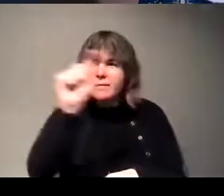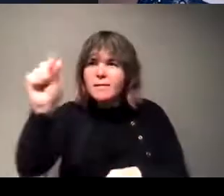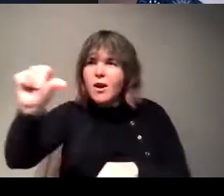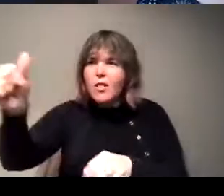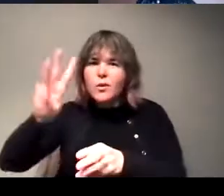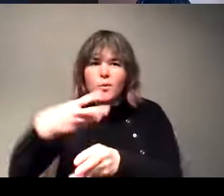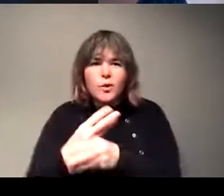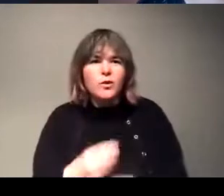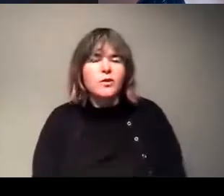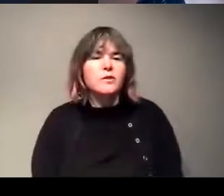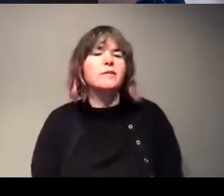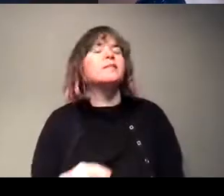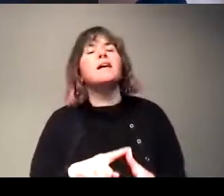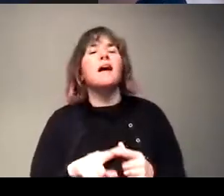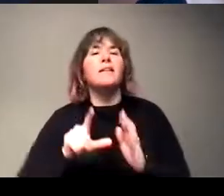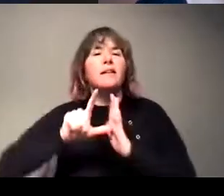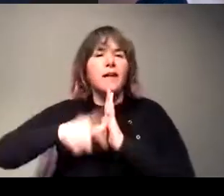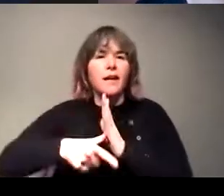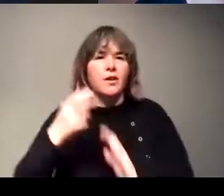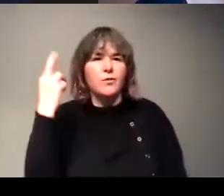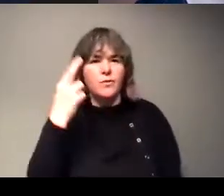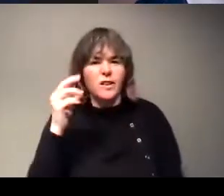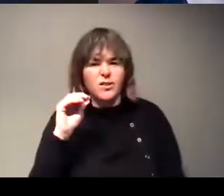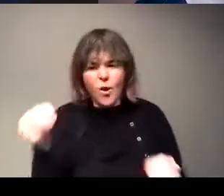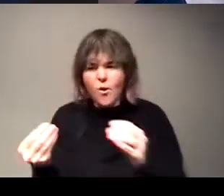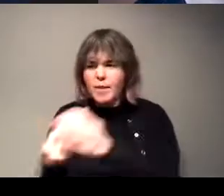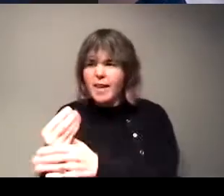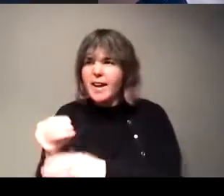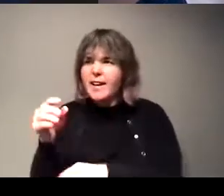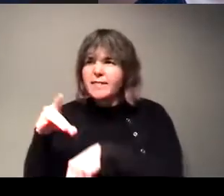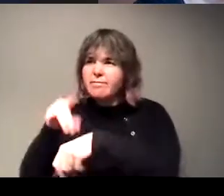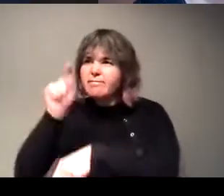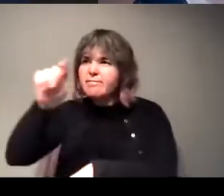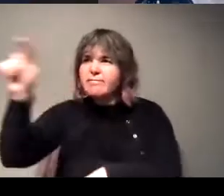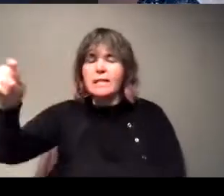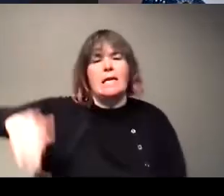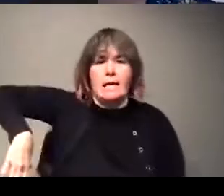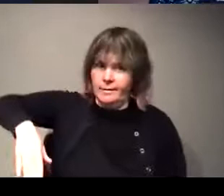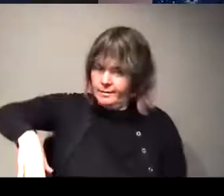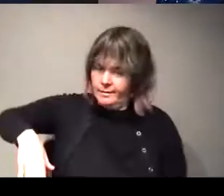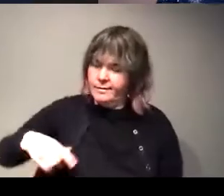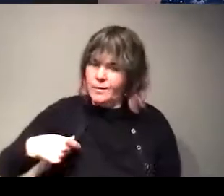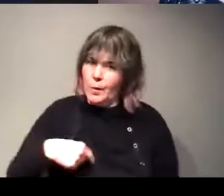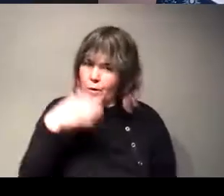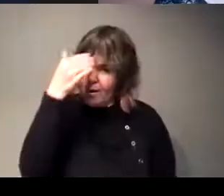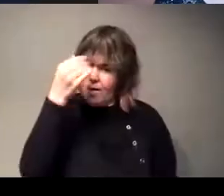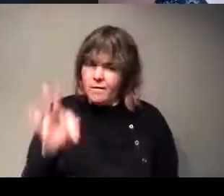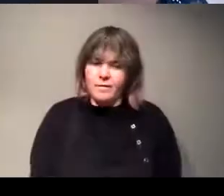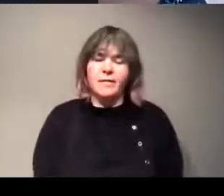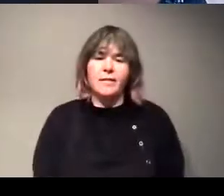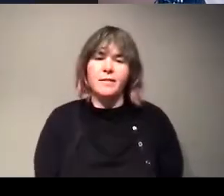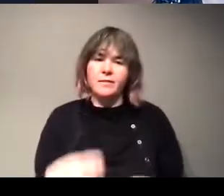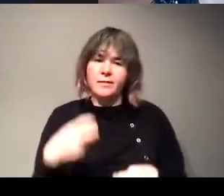wasn't until Oh. much later that I realized there are no plants off-world yet that we know of. Yeah. So it was tough